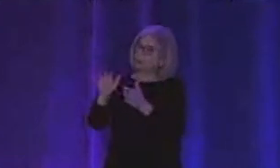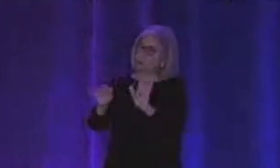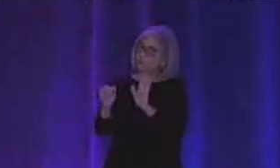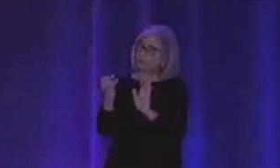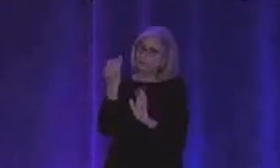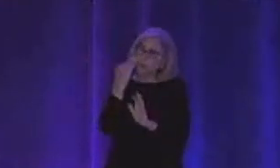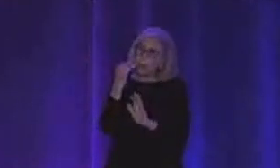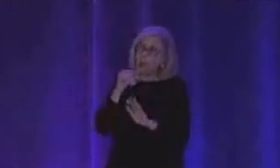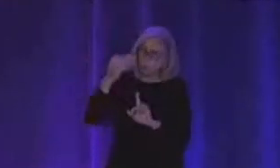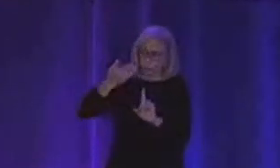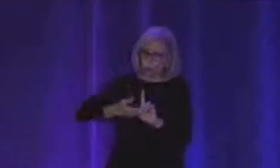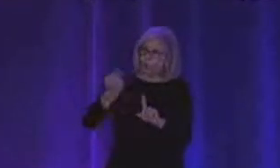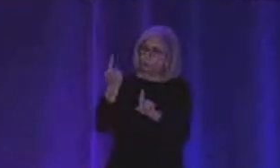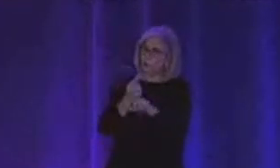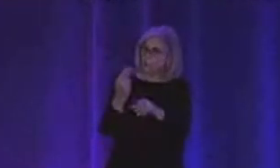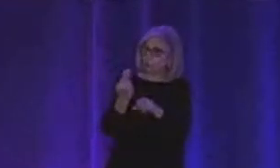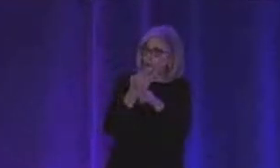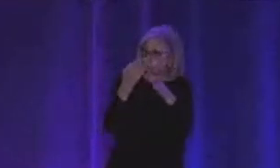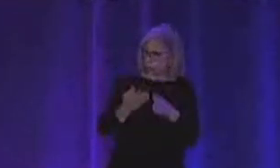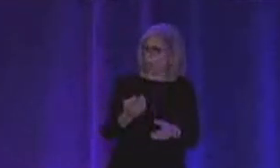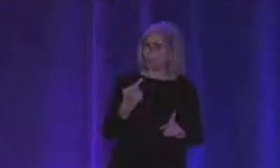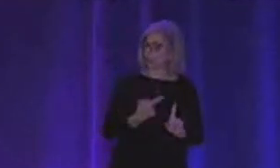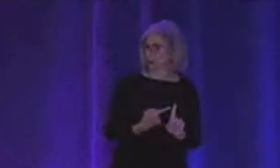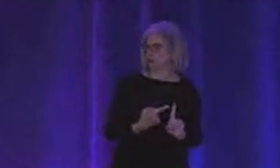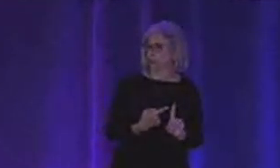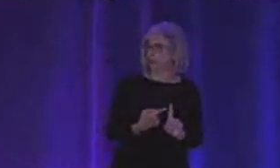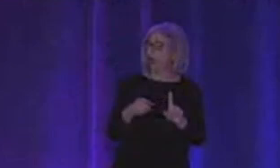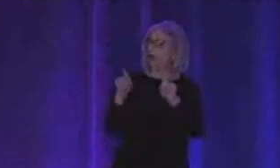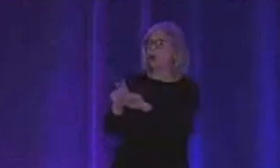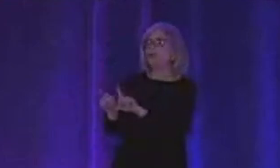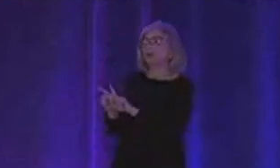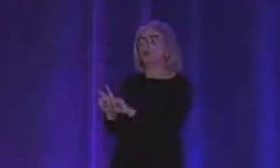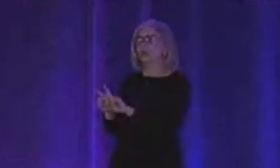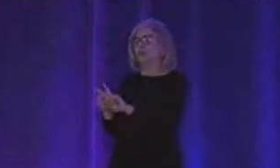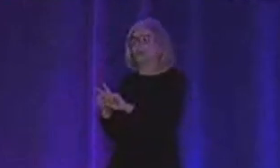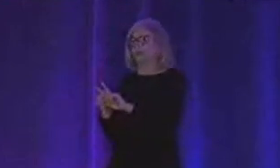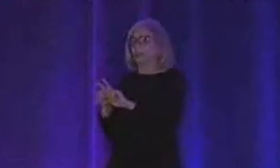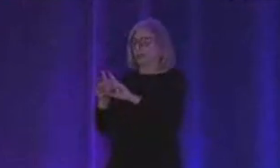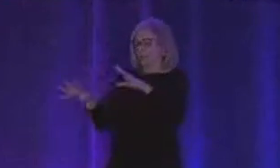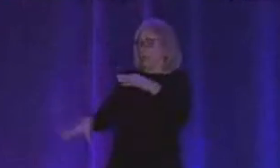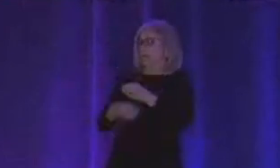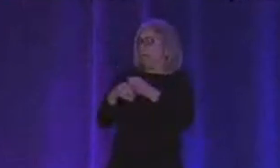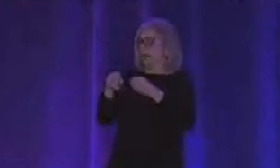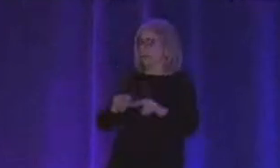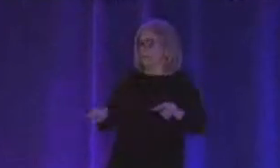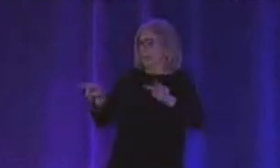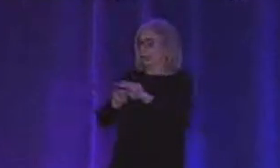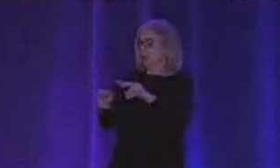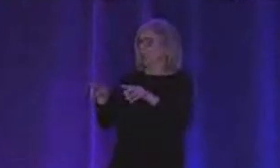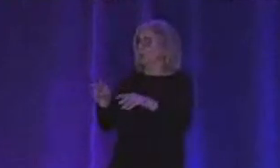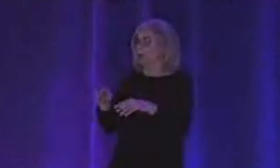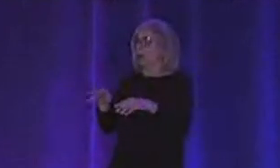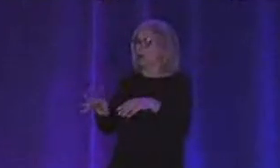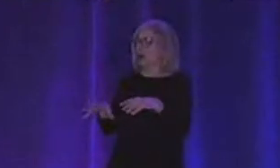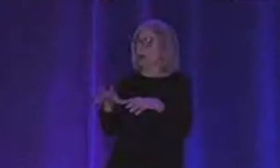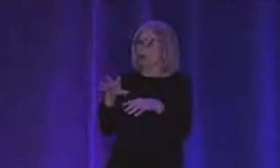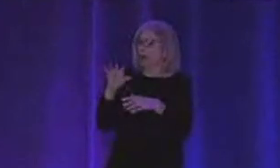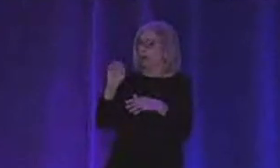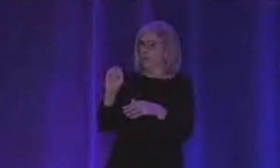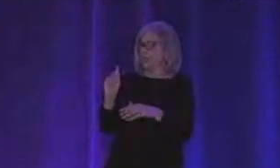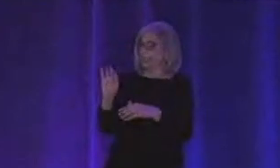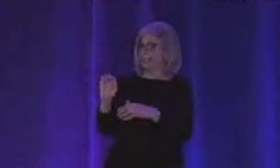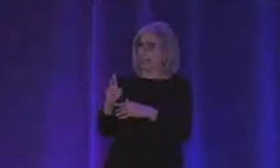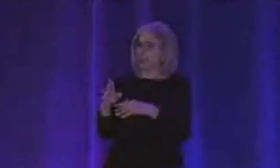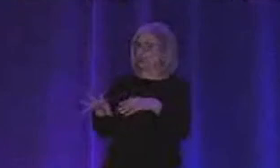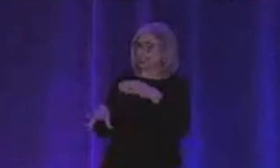verify it is the correct user. You can also put in a value called authenticator attachment, and